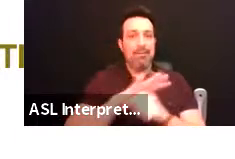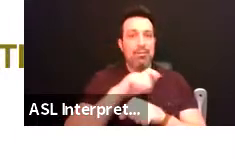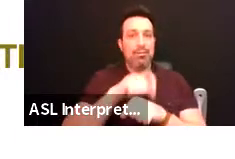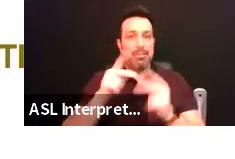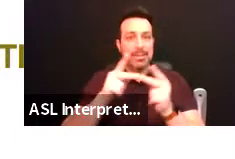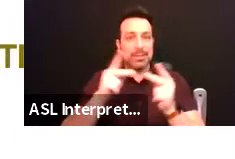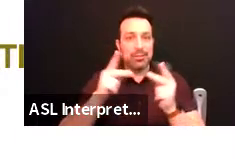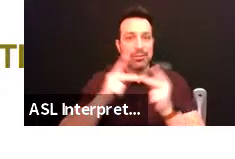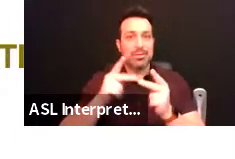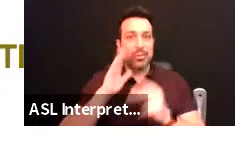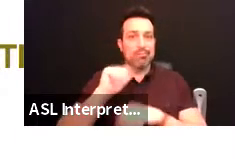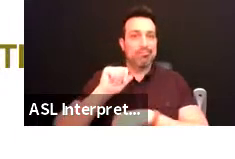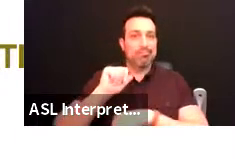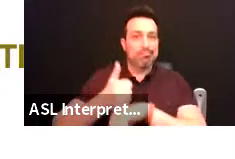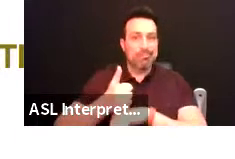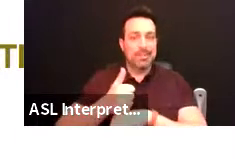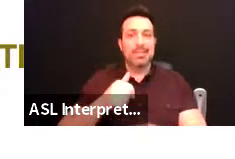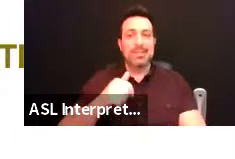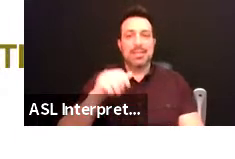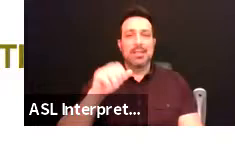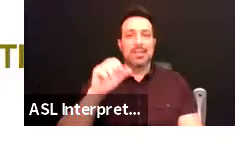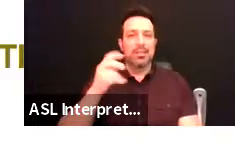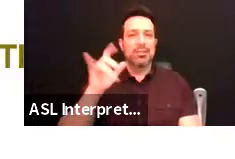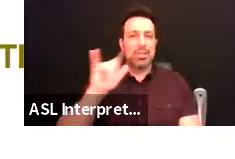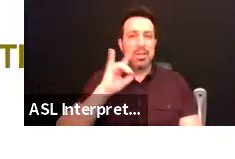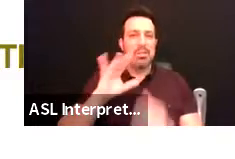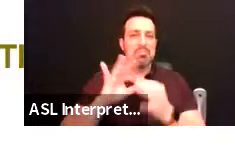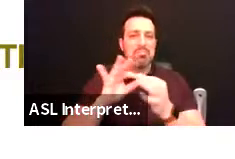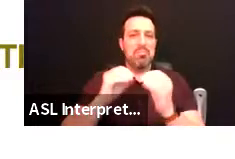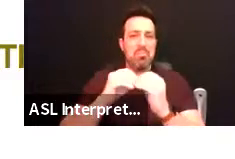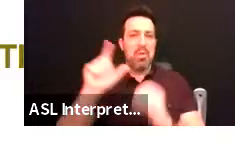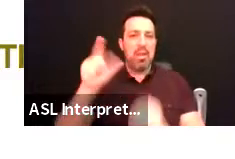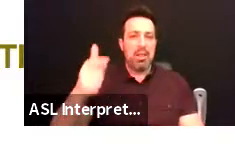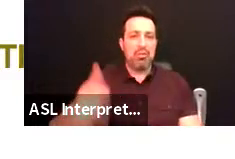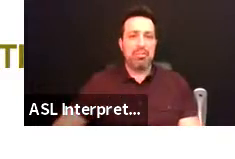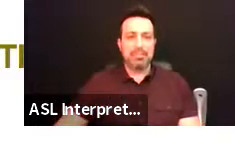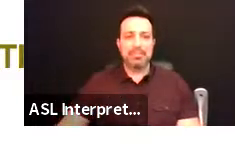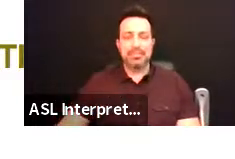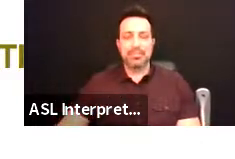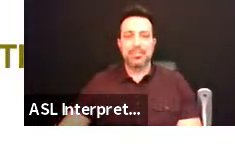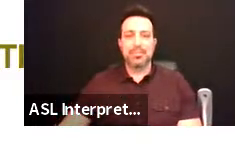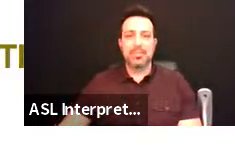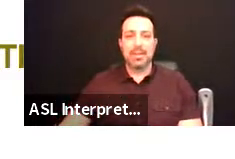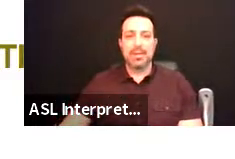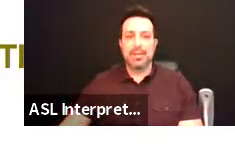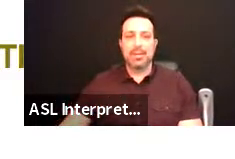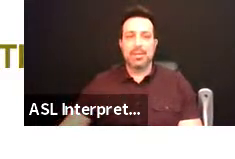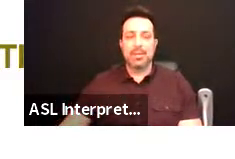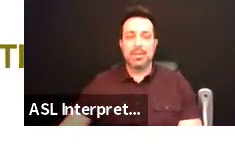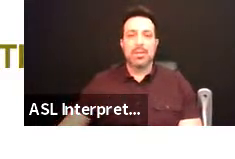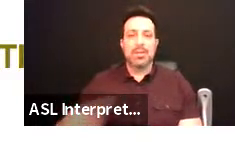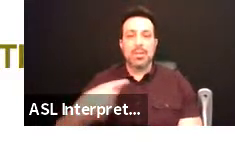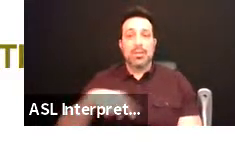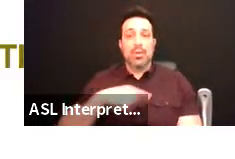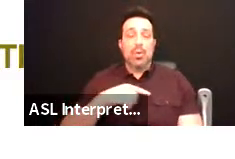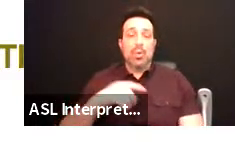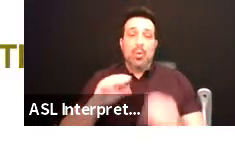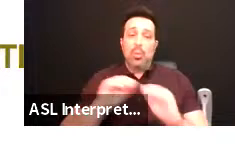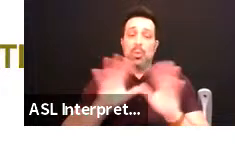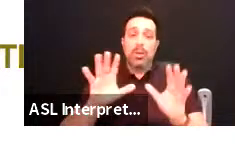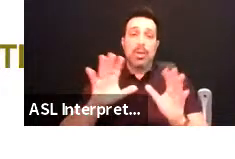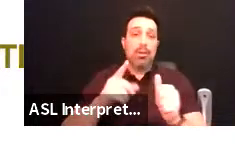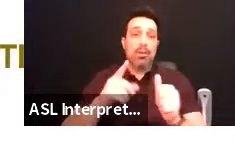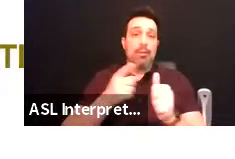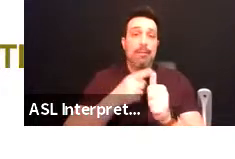position is being created, and Shelly's going to talk more about that later. So we were certainly clear that the